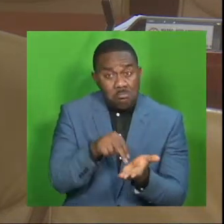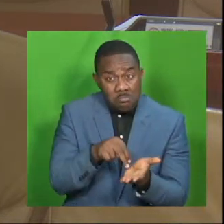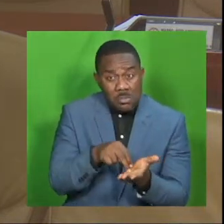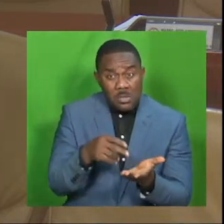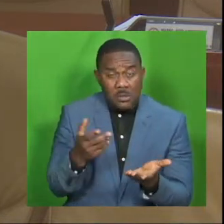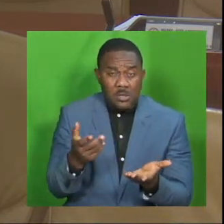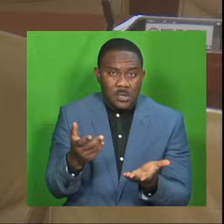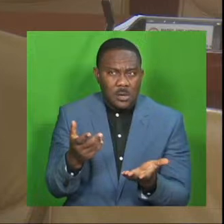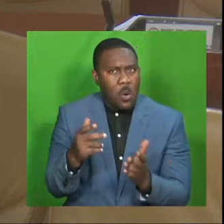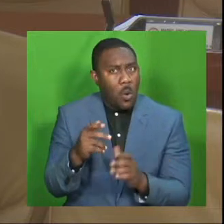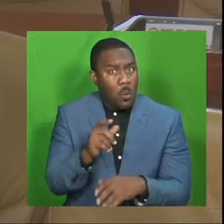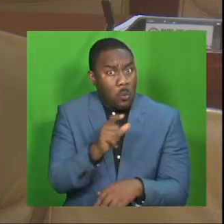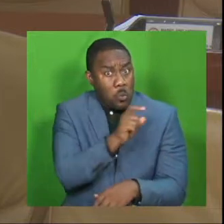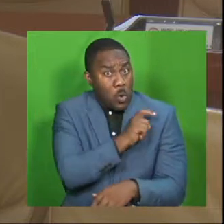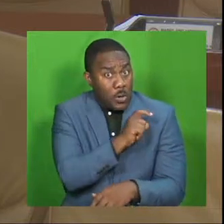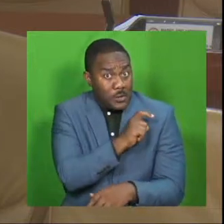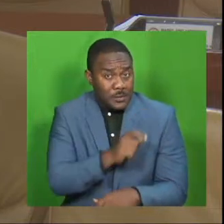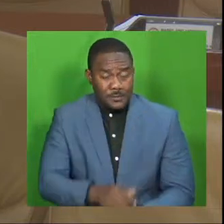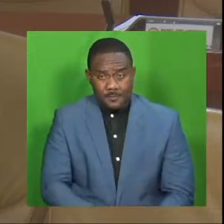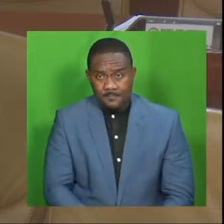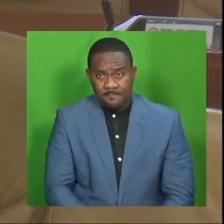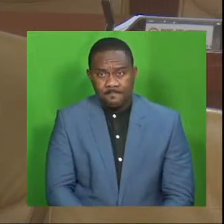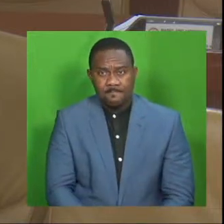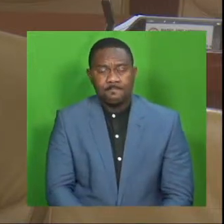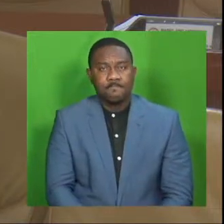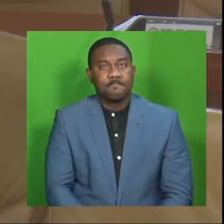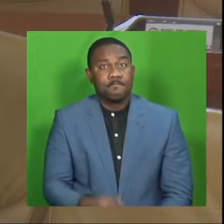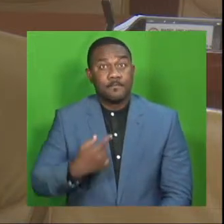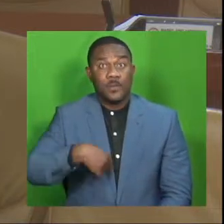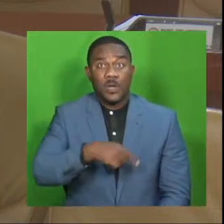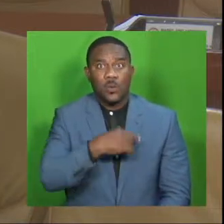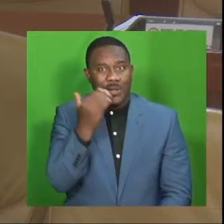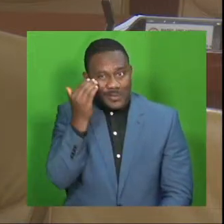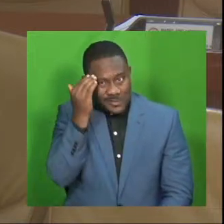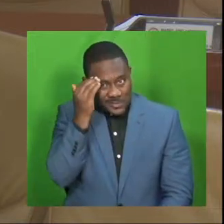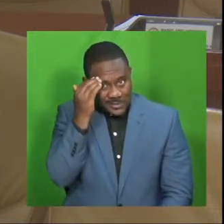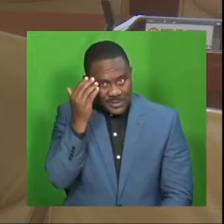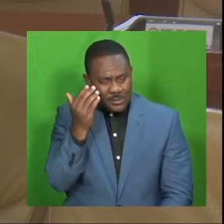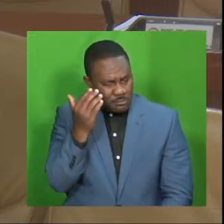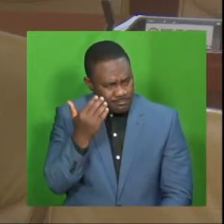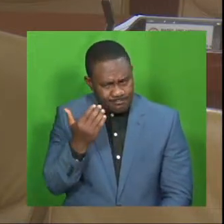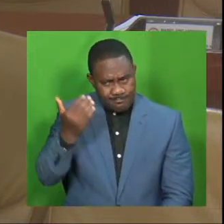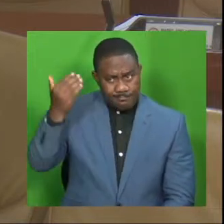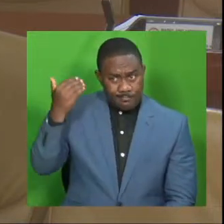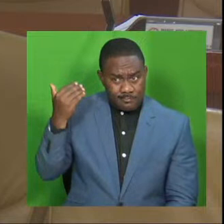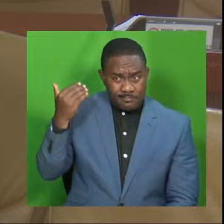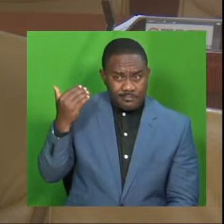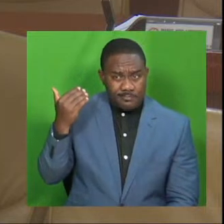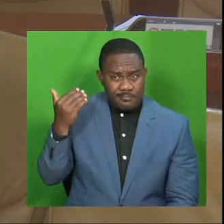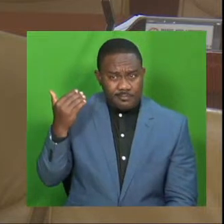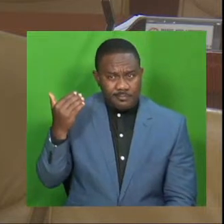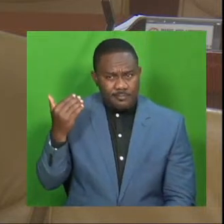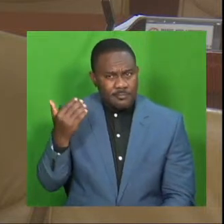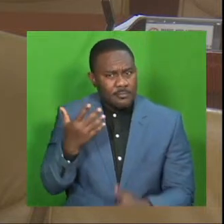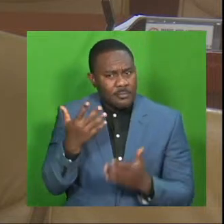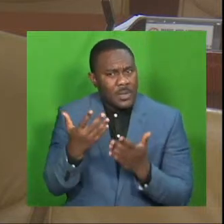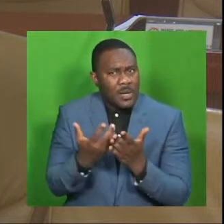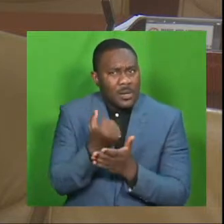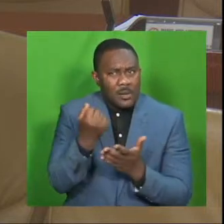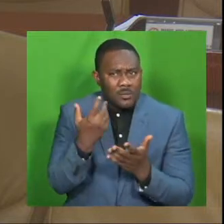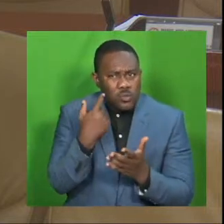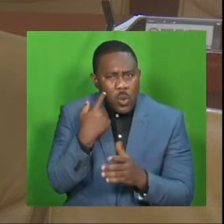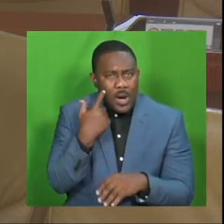the police. Mr. Speaker, we know that there was a time that the news reported of a